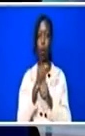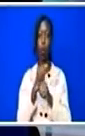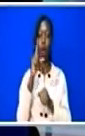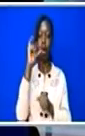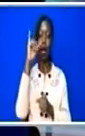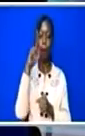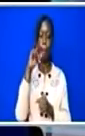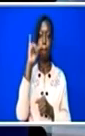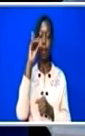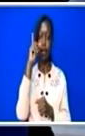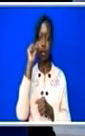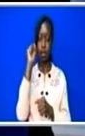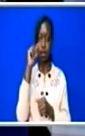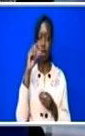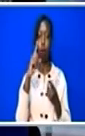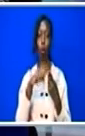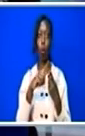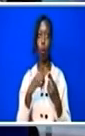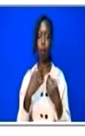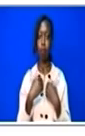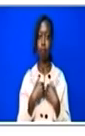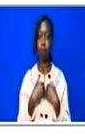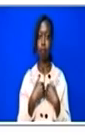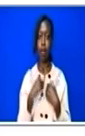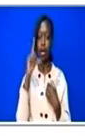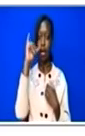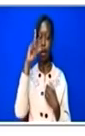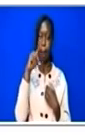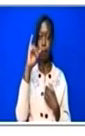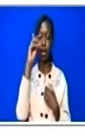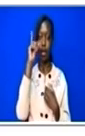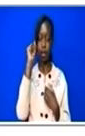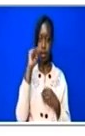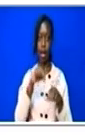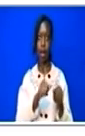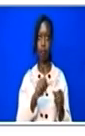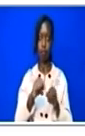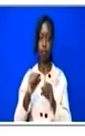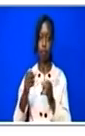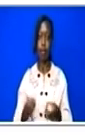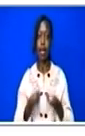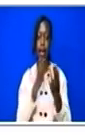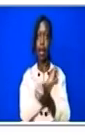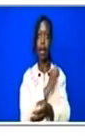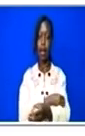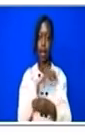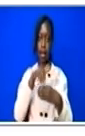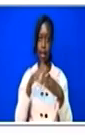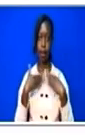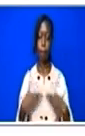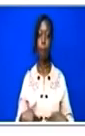lipids. Okay. So number one, we have that lipids are oxidized to release energy in the